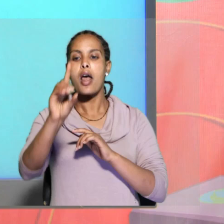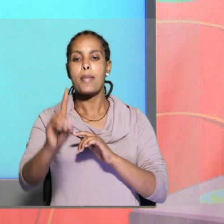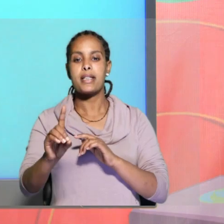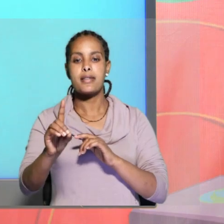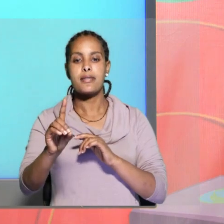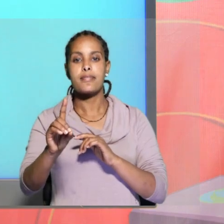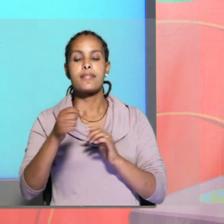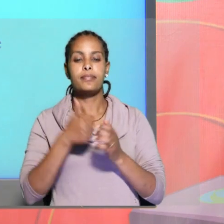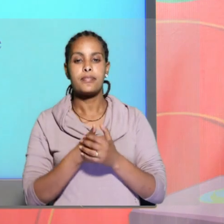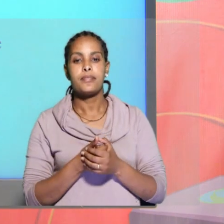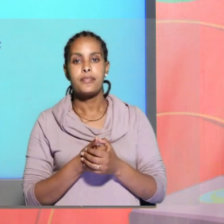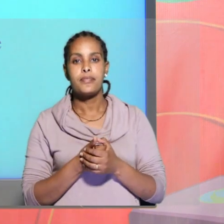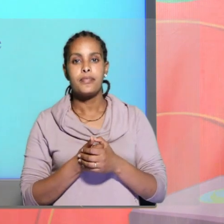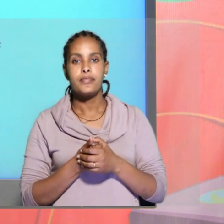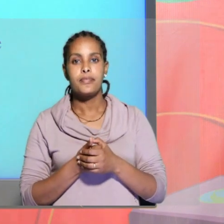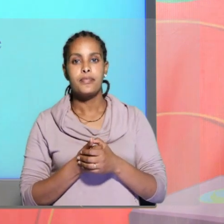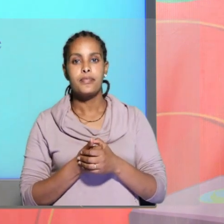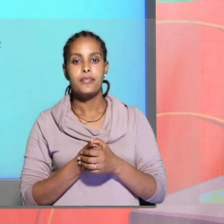thermodynamics.